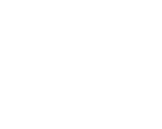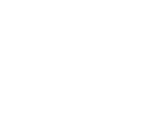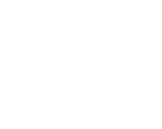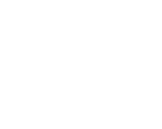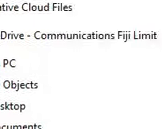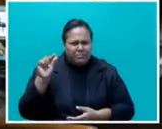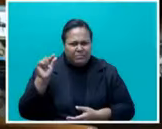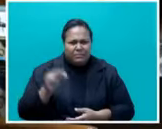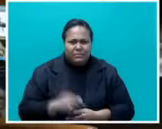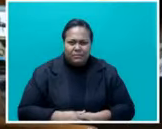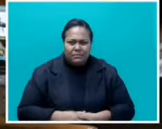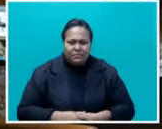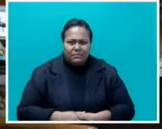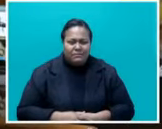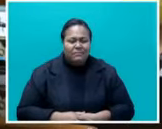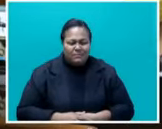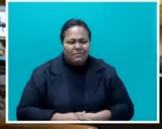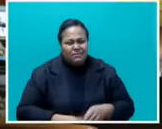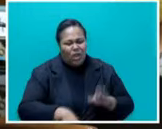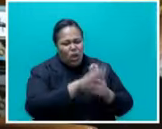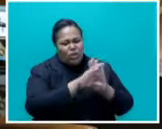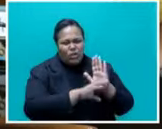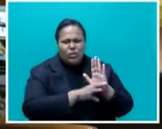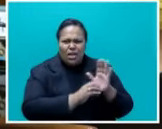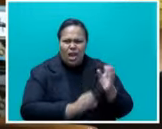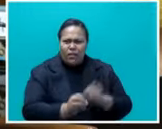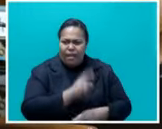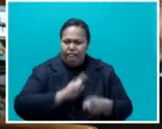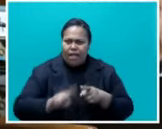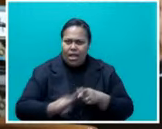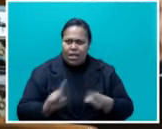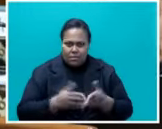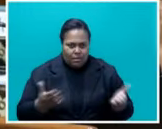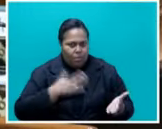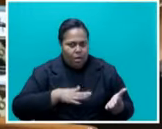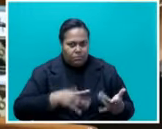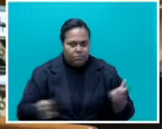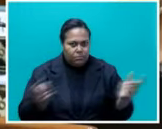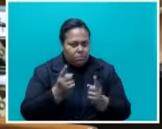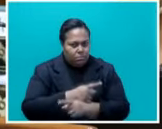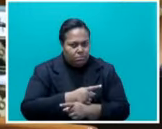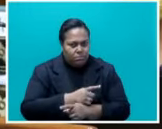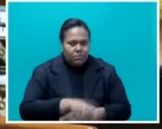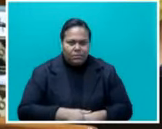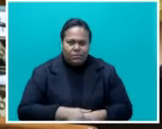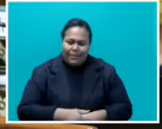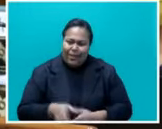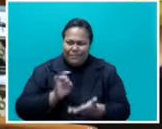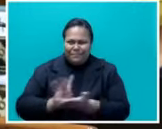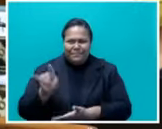certain constitutional office holders who rushed into getting rid of Honorable Nwaikula out of the